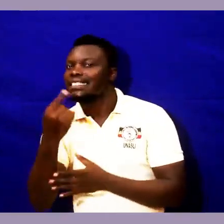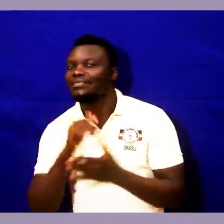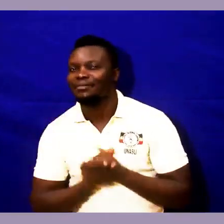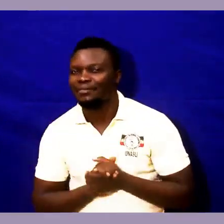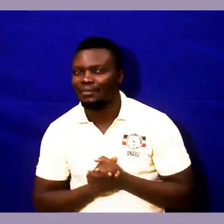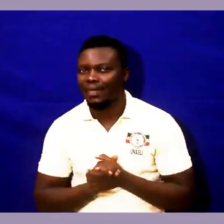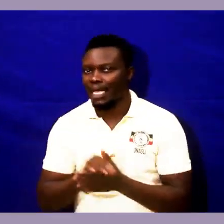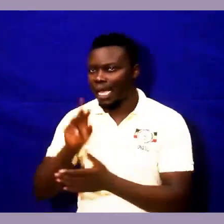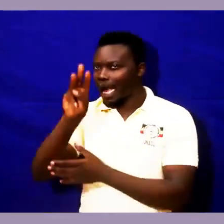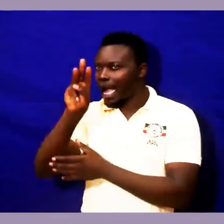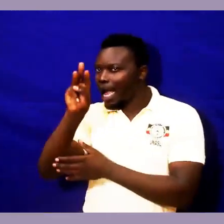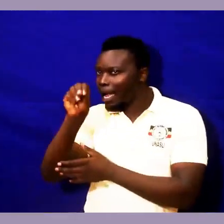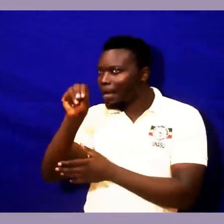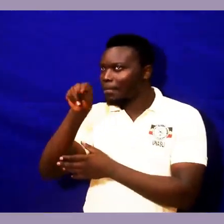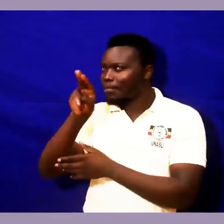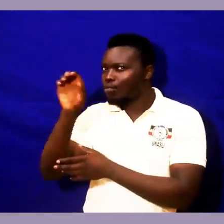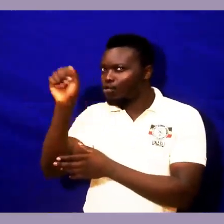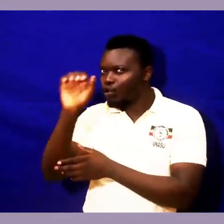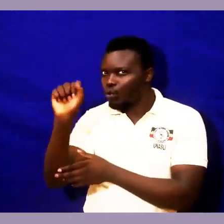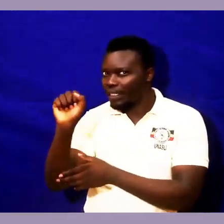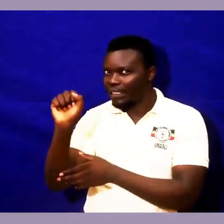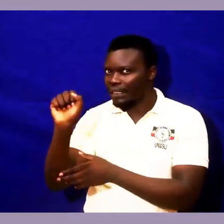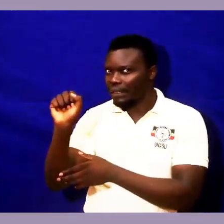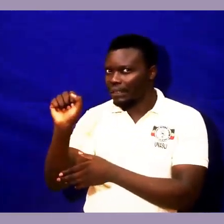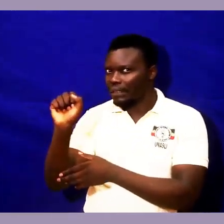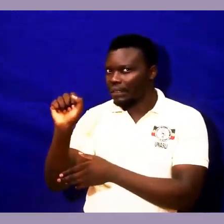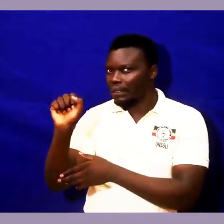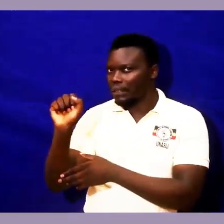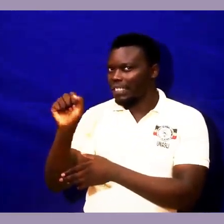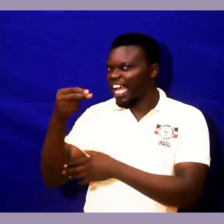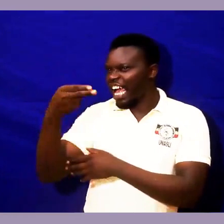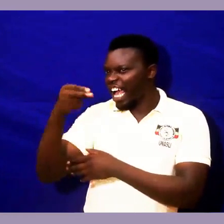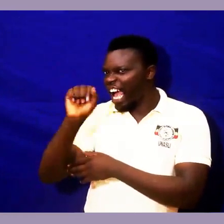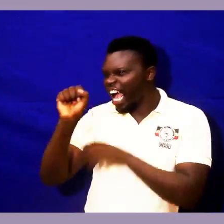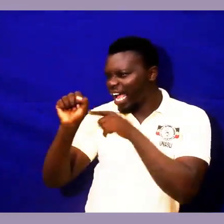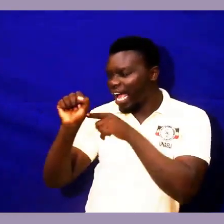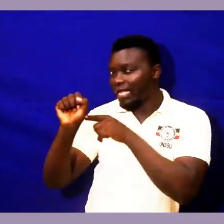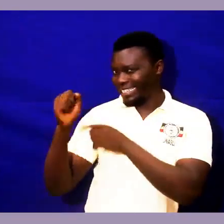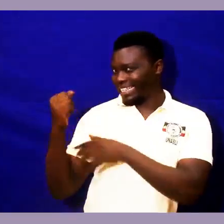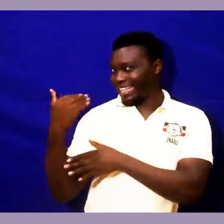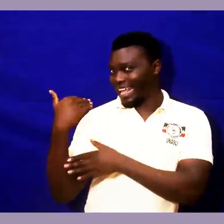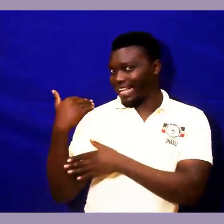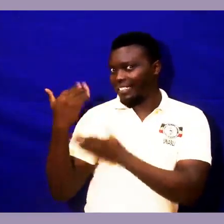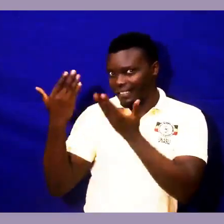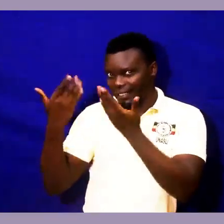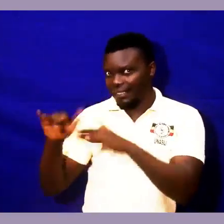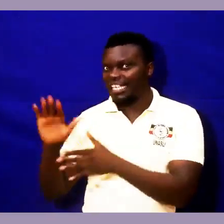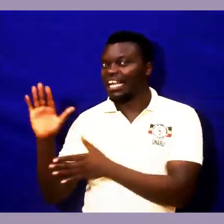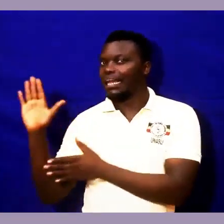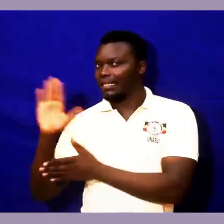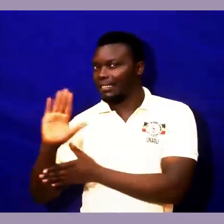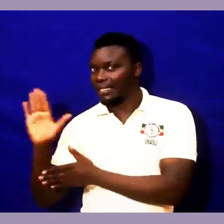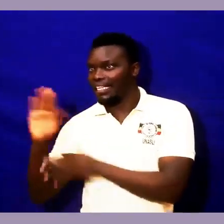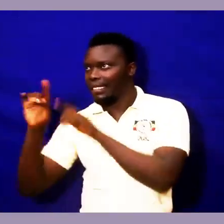That is why we have said Musa has cleaned.